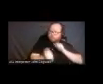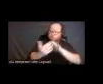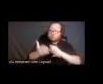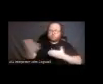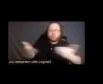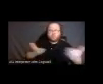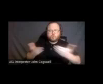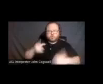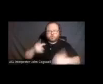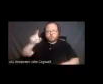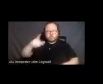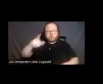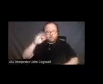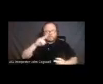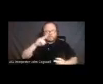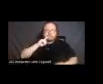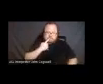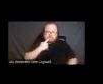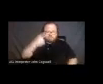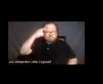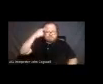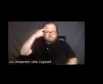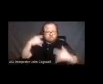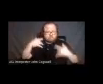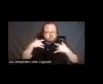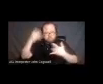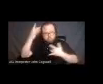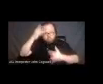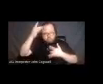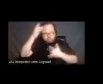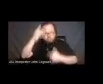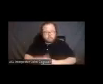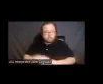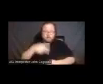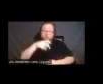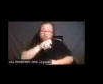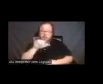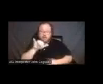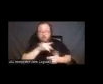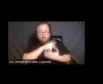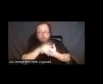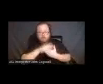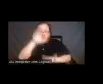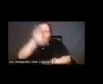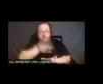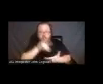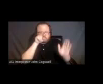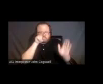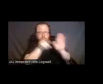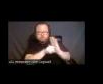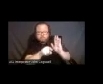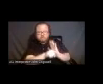of people with serious mental illnesses. PEI programs are designed to reduce stigma related to